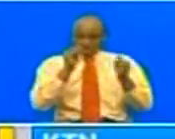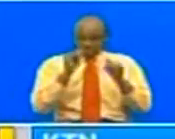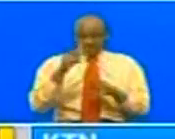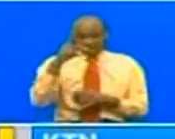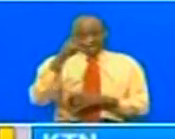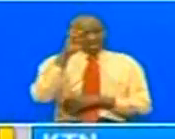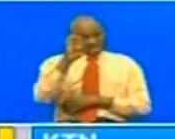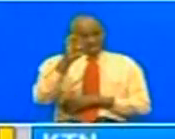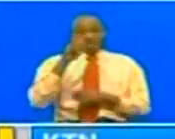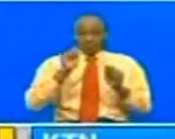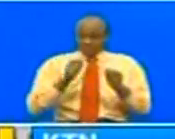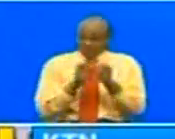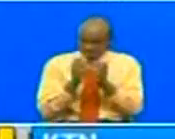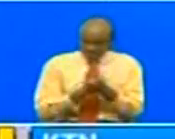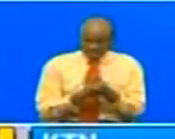send a message, do that.